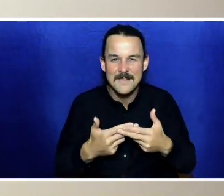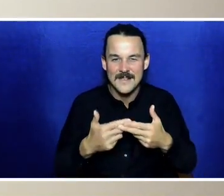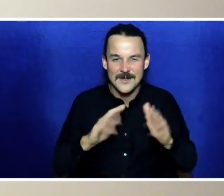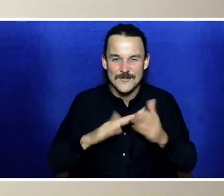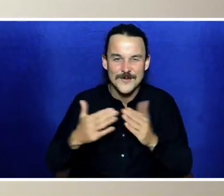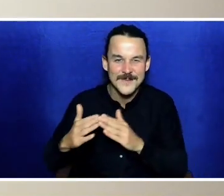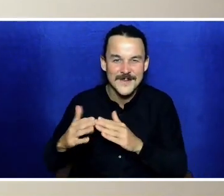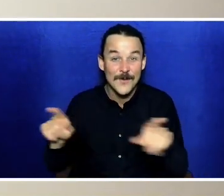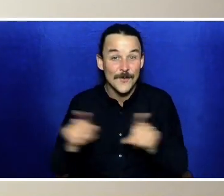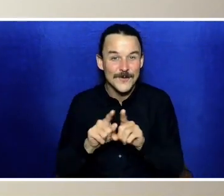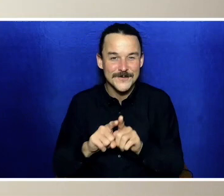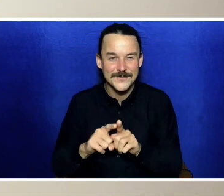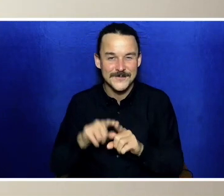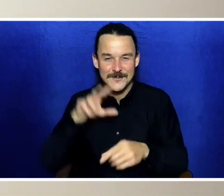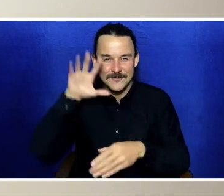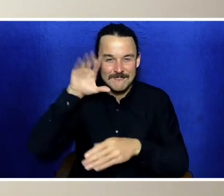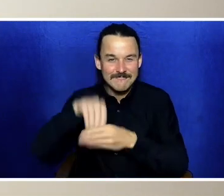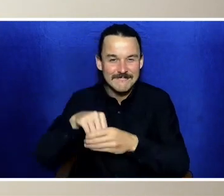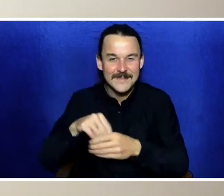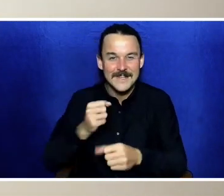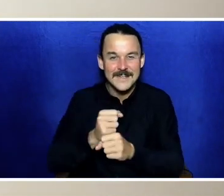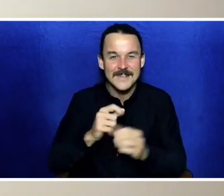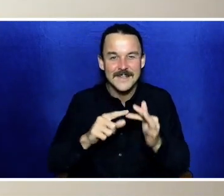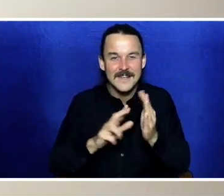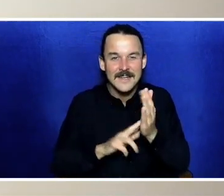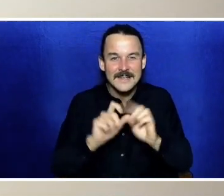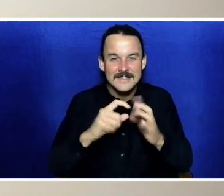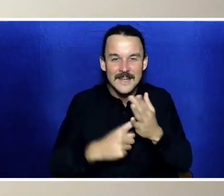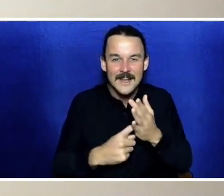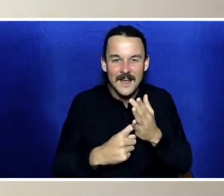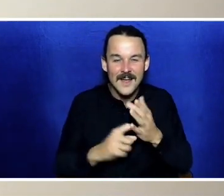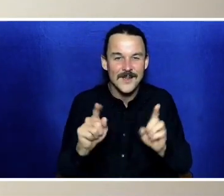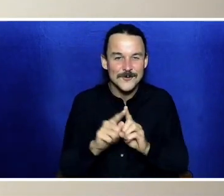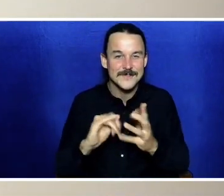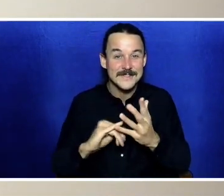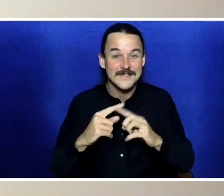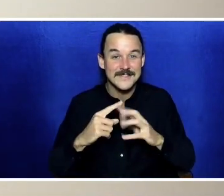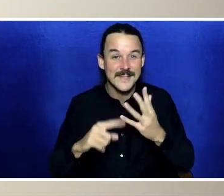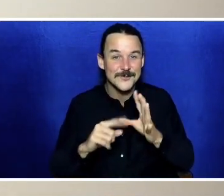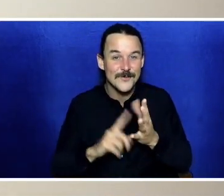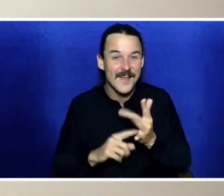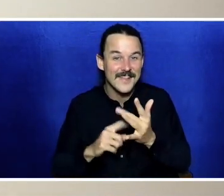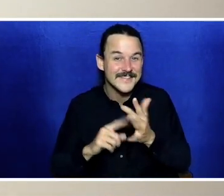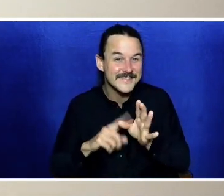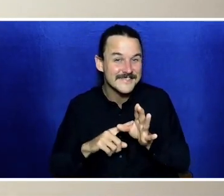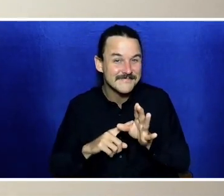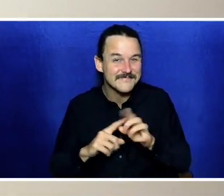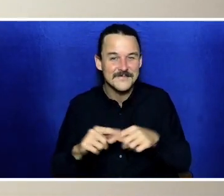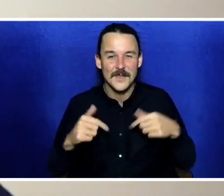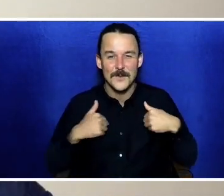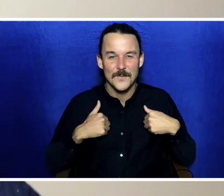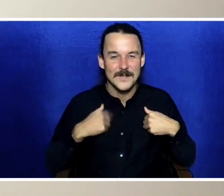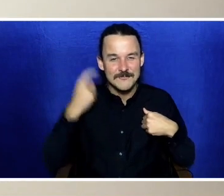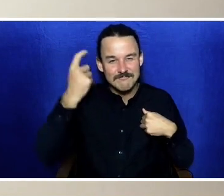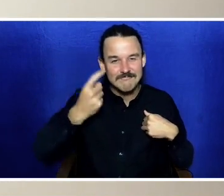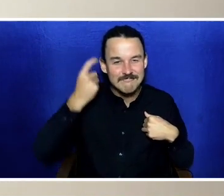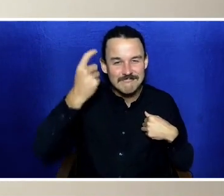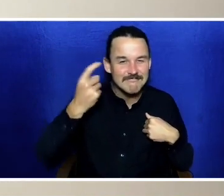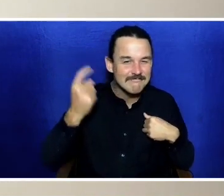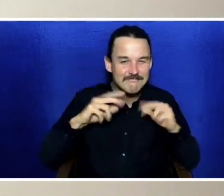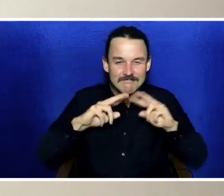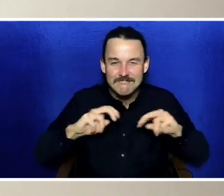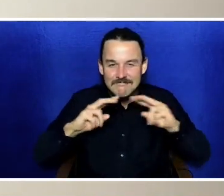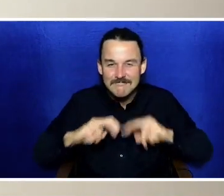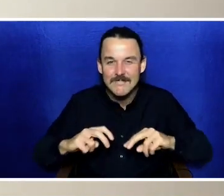taking a look at gender and sexuality. We have been thinking very much of how it would appeal to audiences in